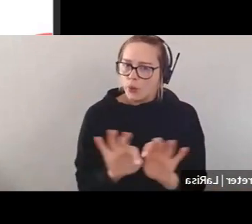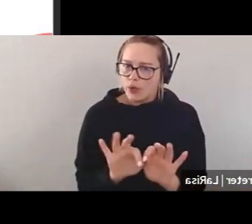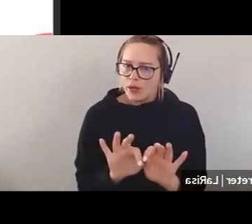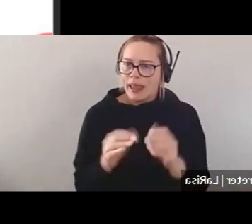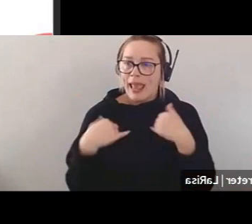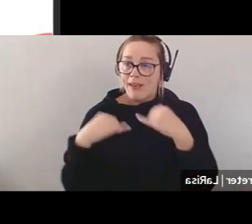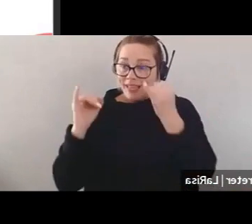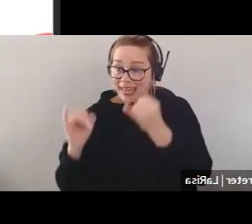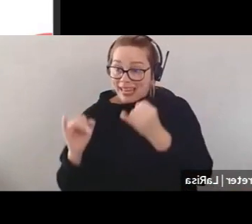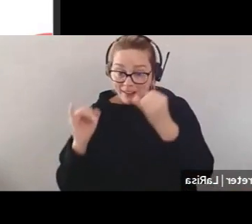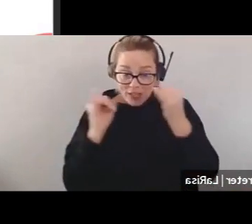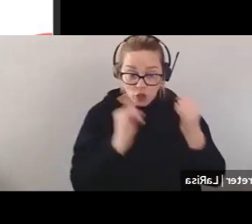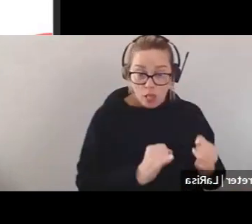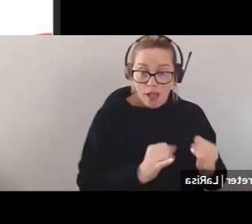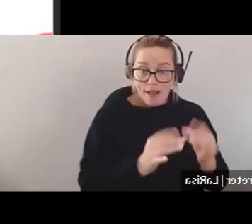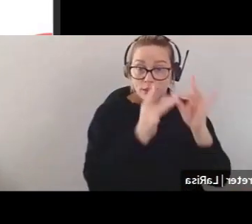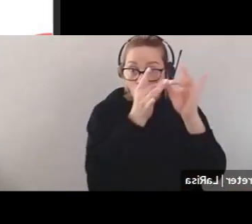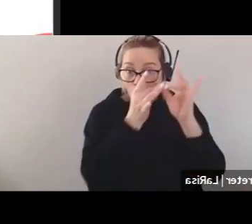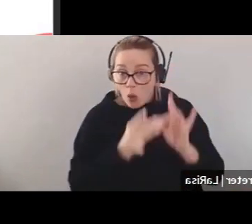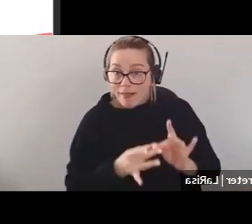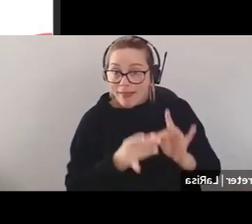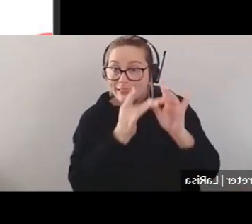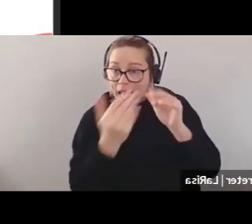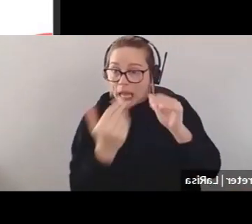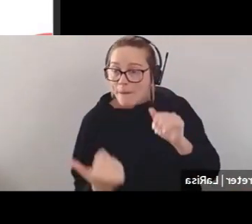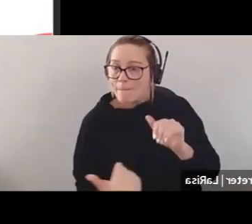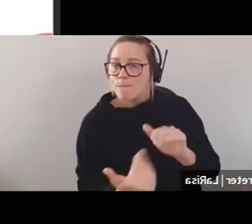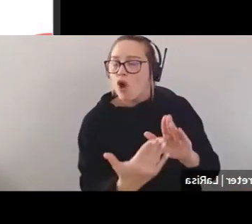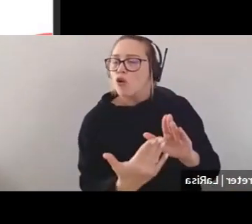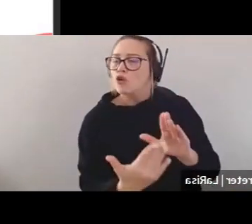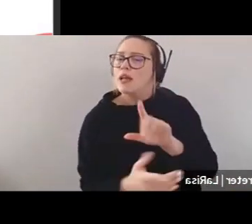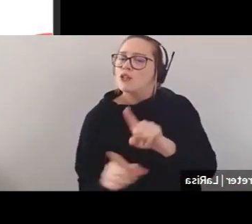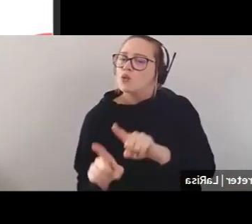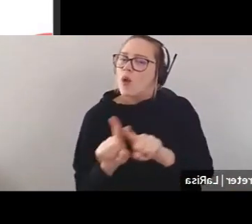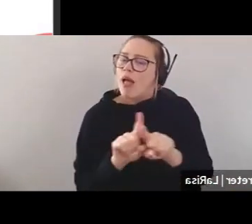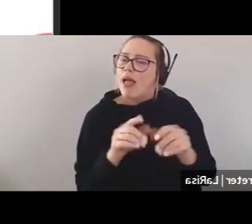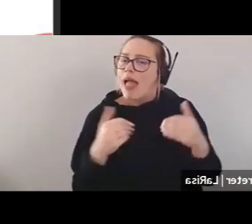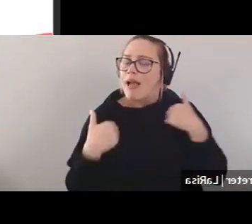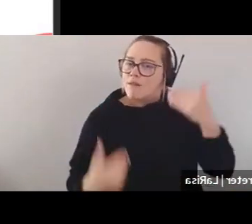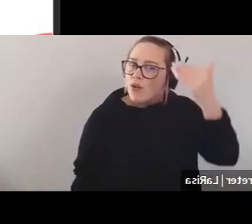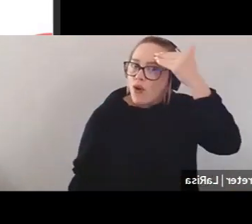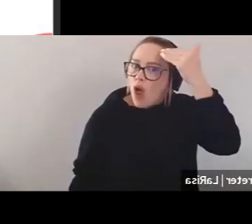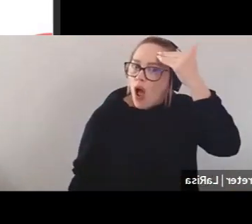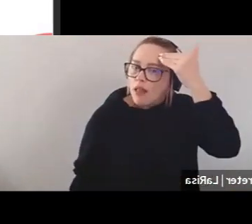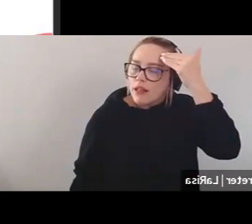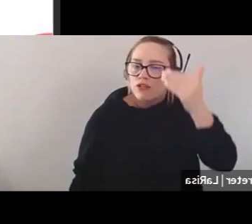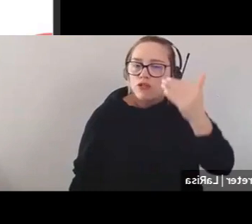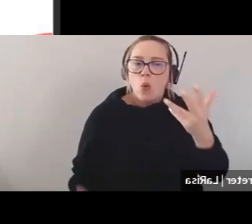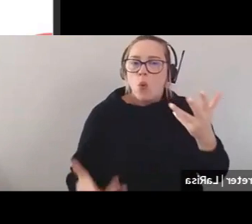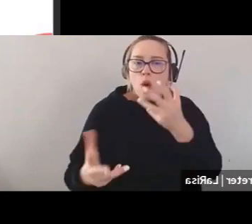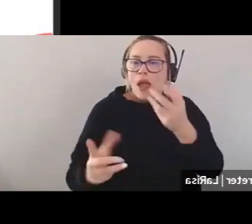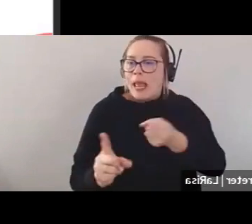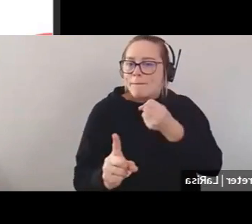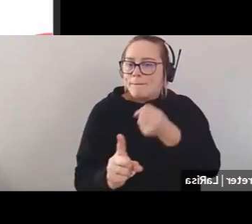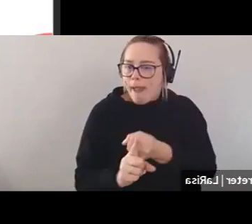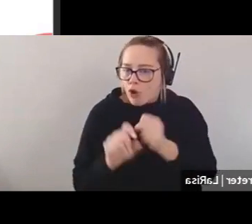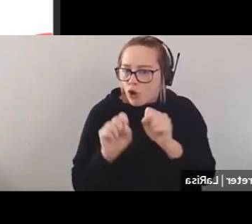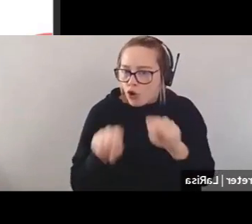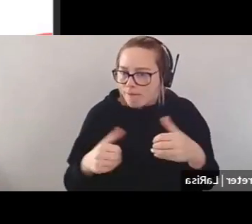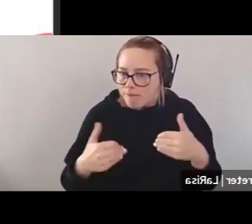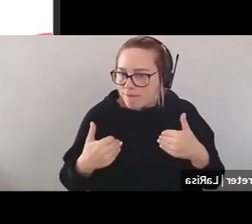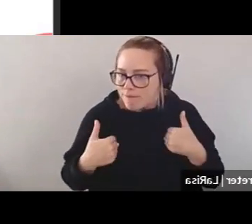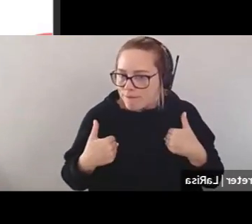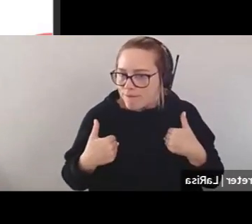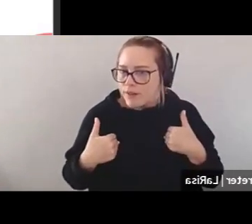want to forget, but really, I think having an individualized approach, a holistic approach, and being